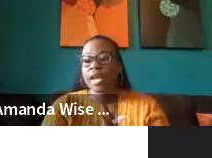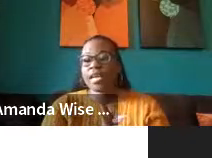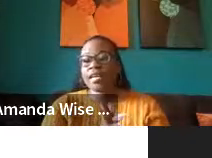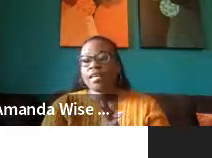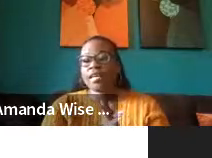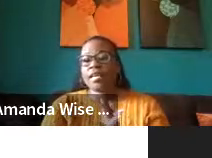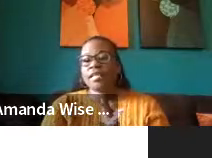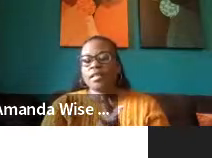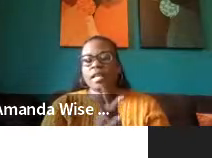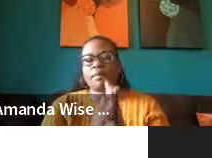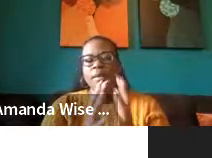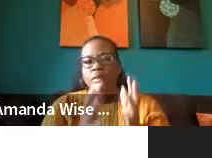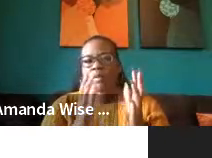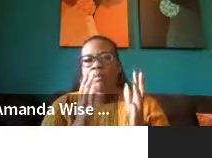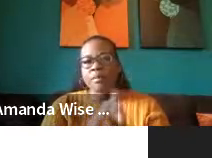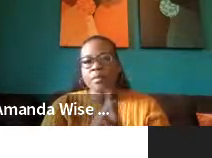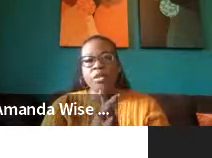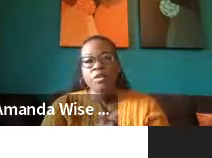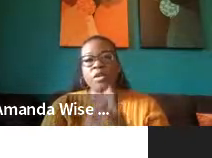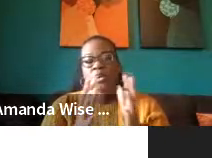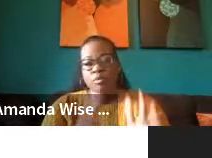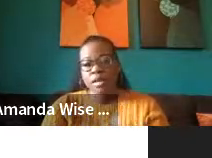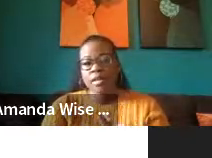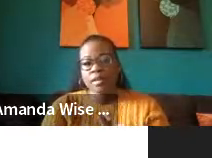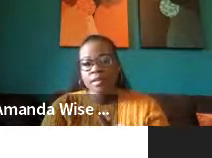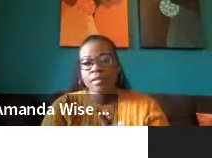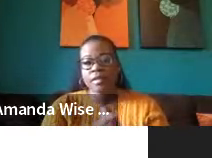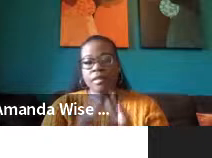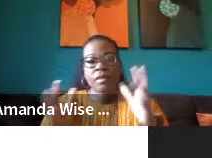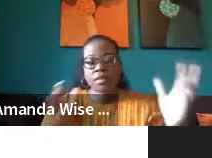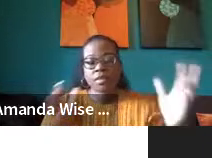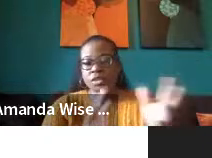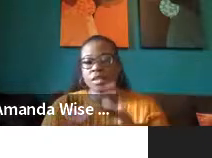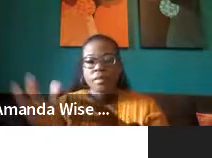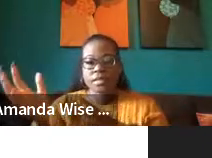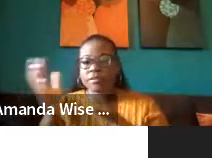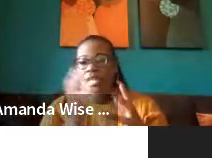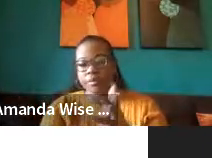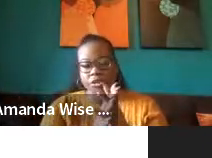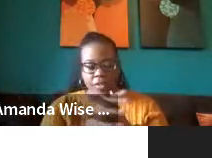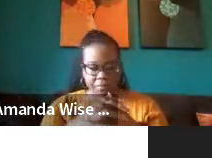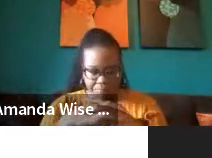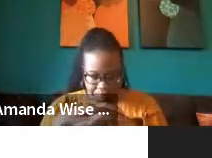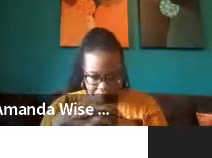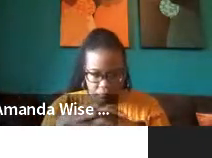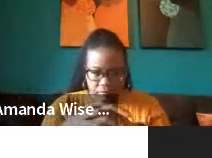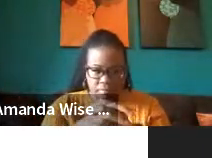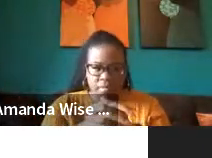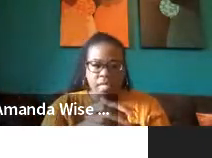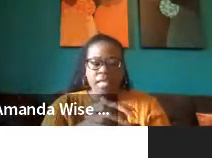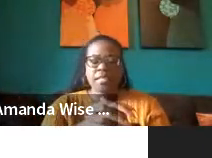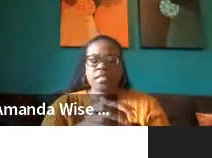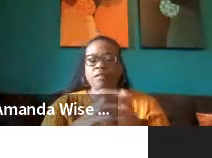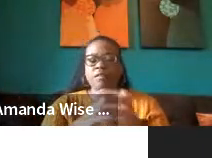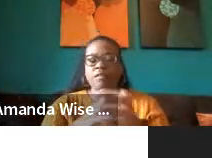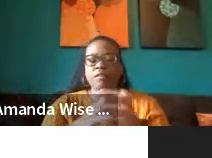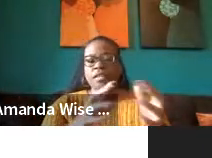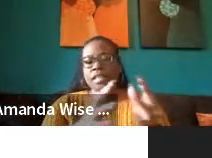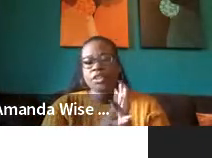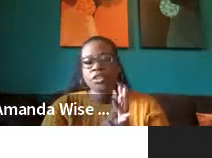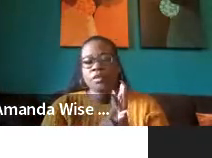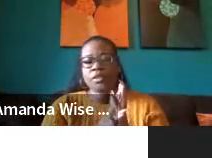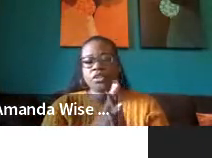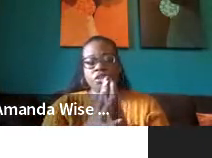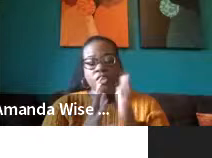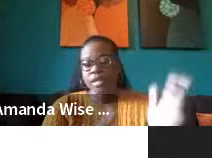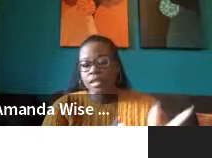it right so that people remember you and your product associated with different imagery. And so the first